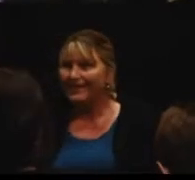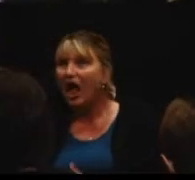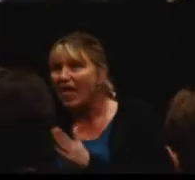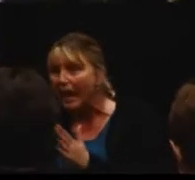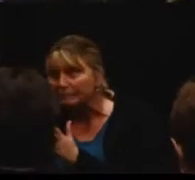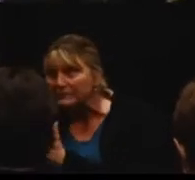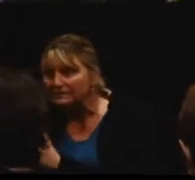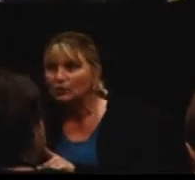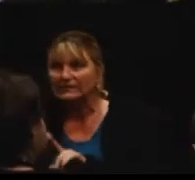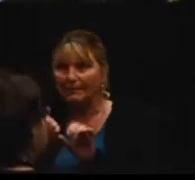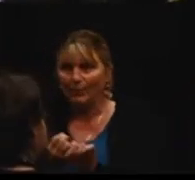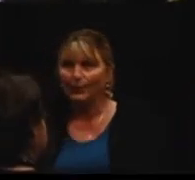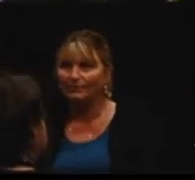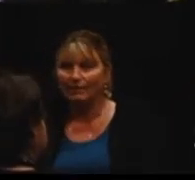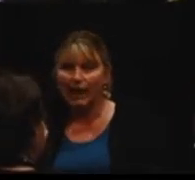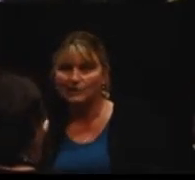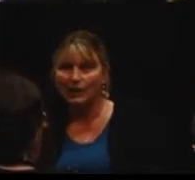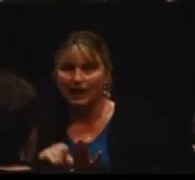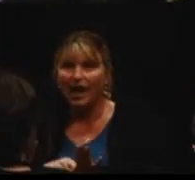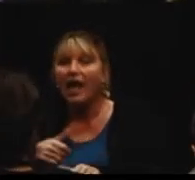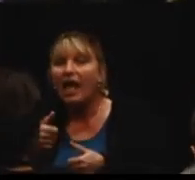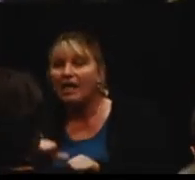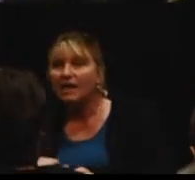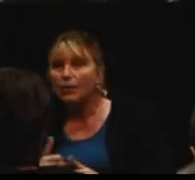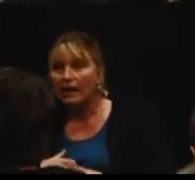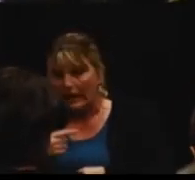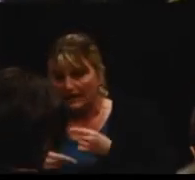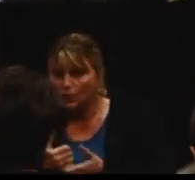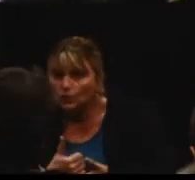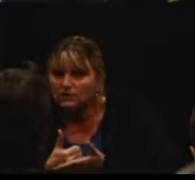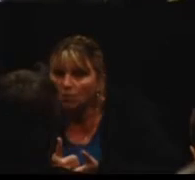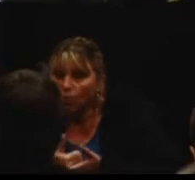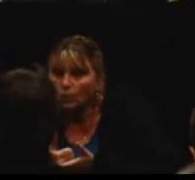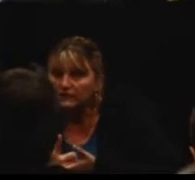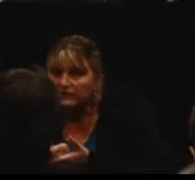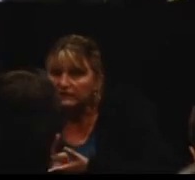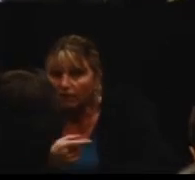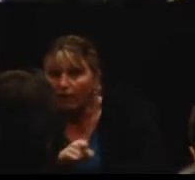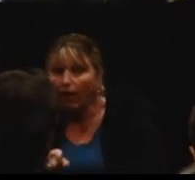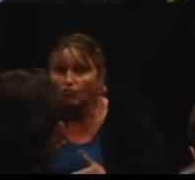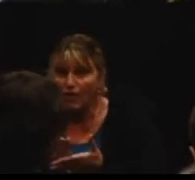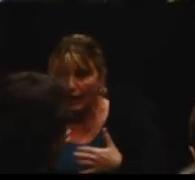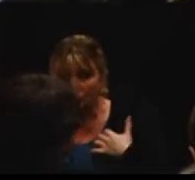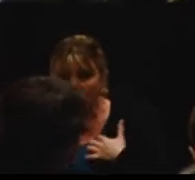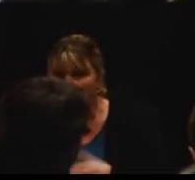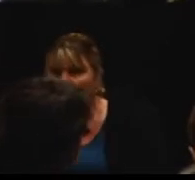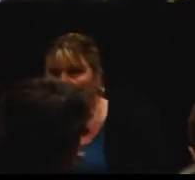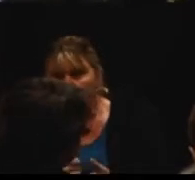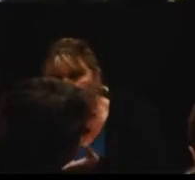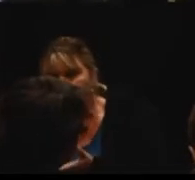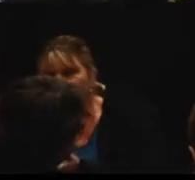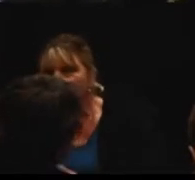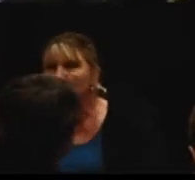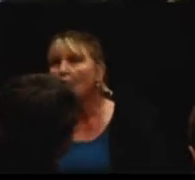last year, and then we continue to support those ones where there's a real interest. And so in terms